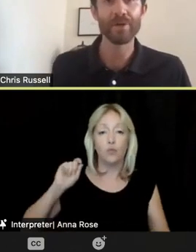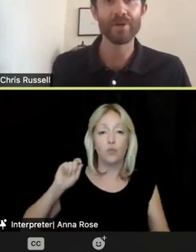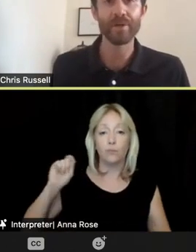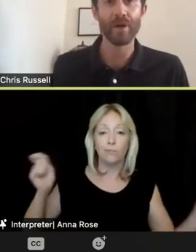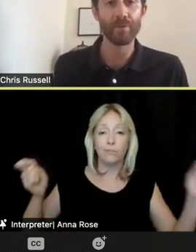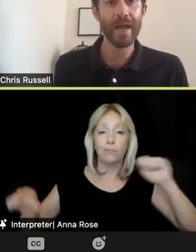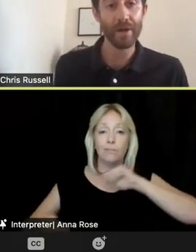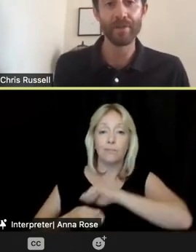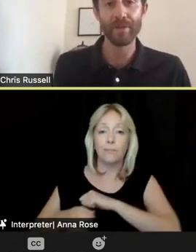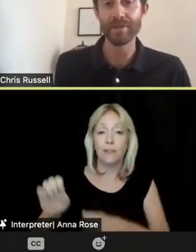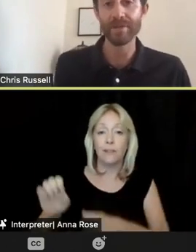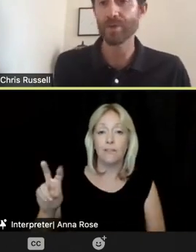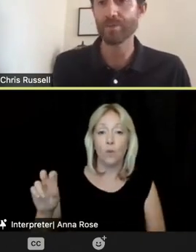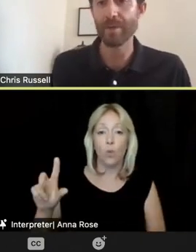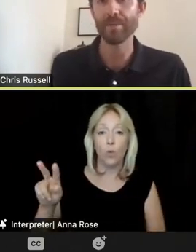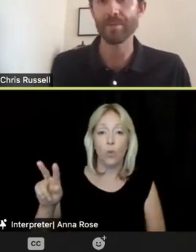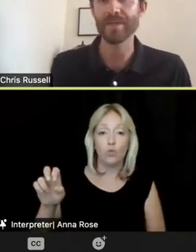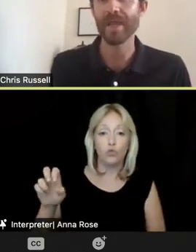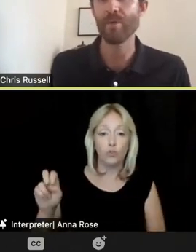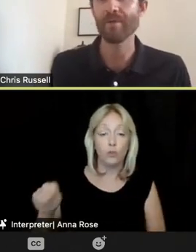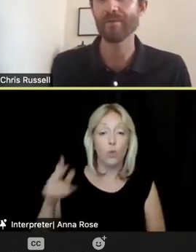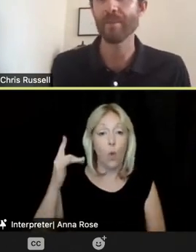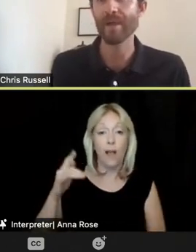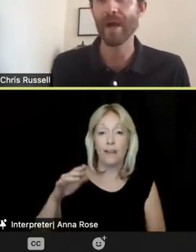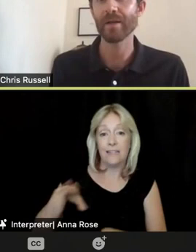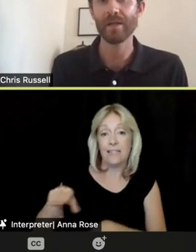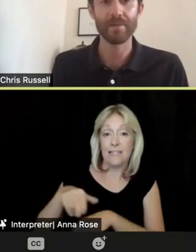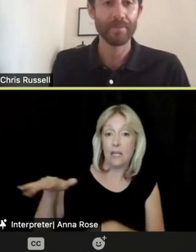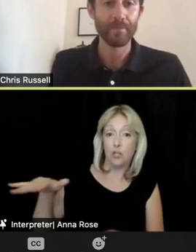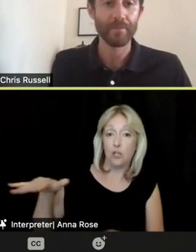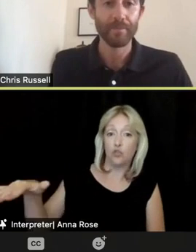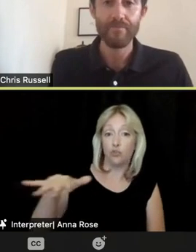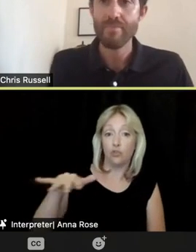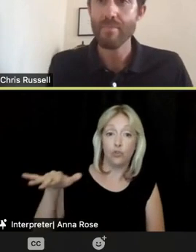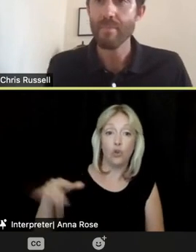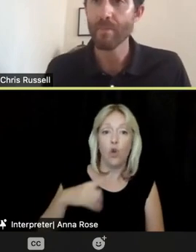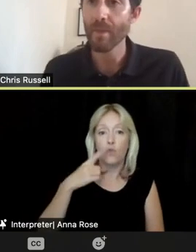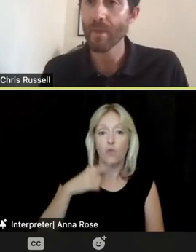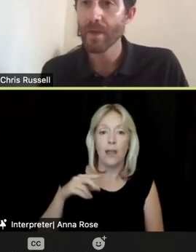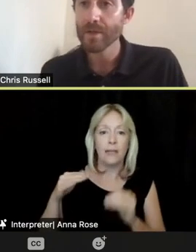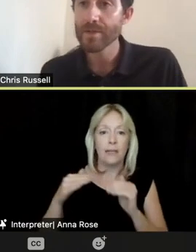in nature that are red are things that we should probably stay away from and not eat.